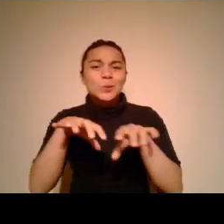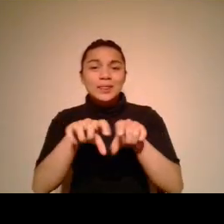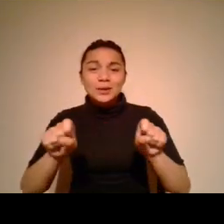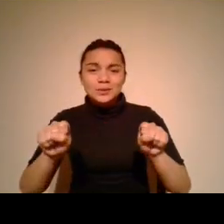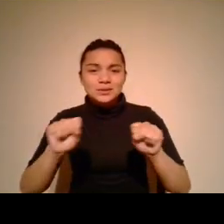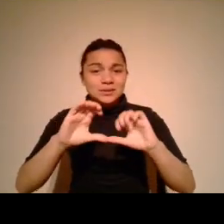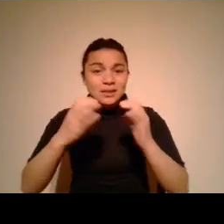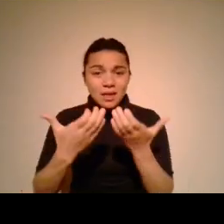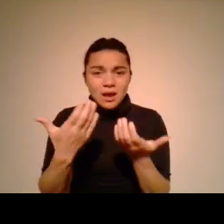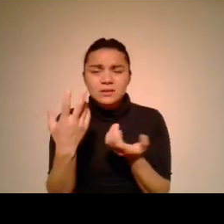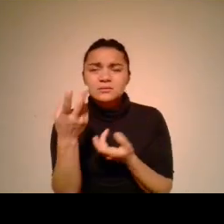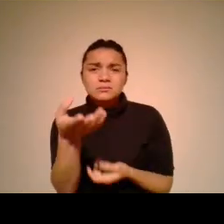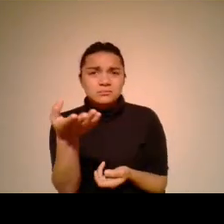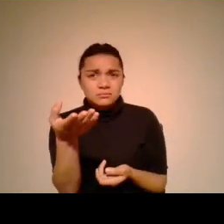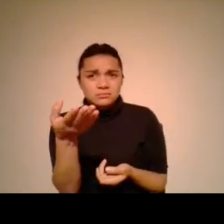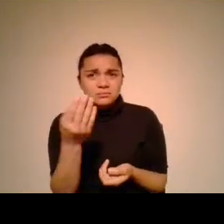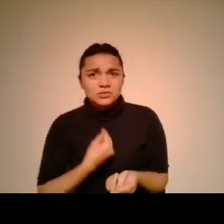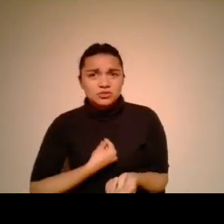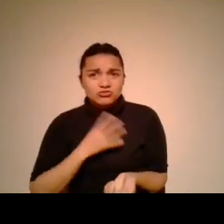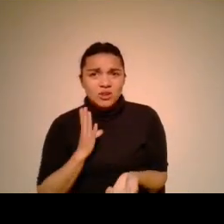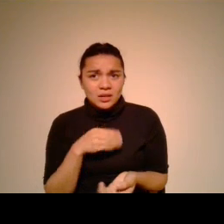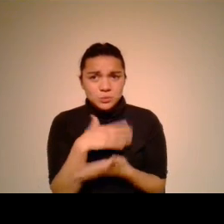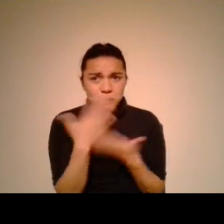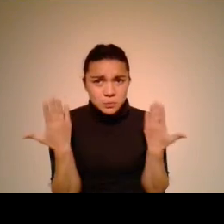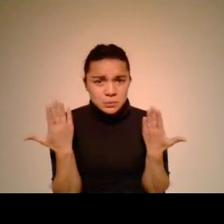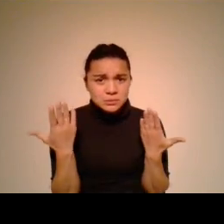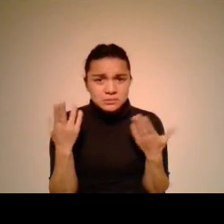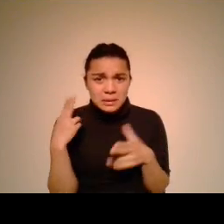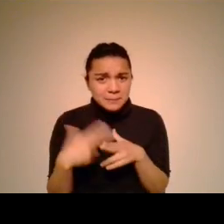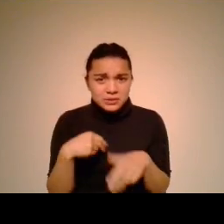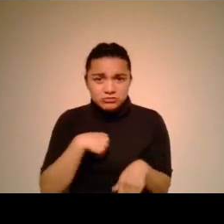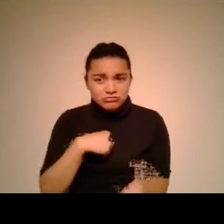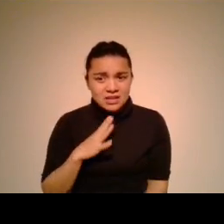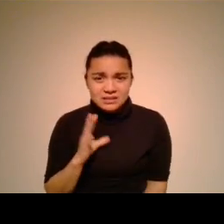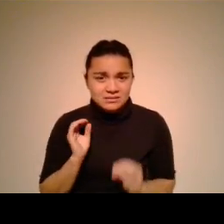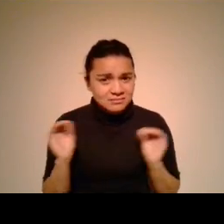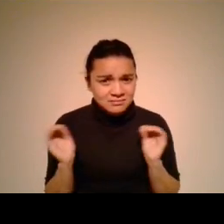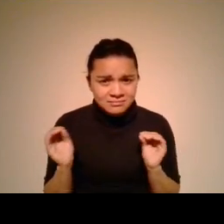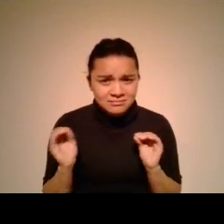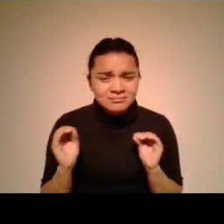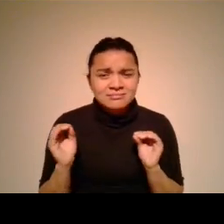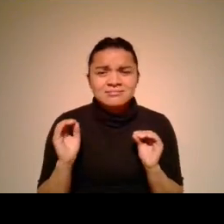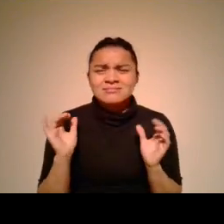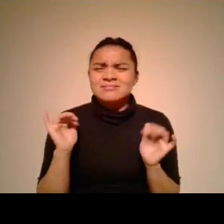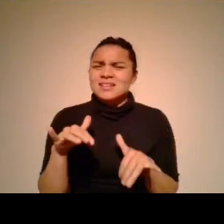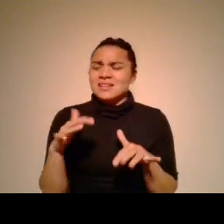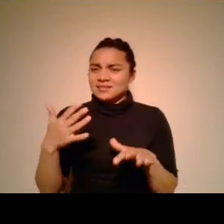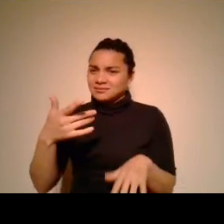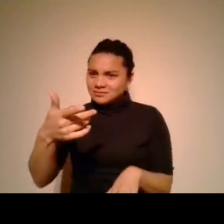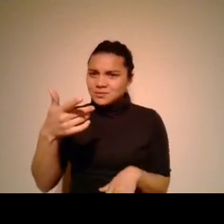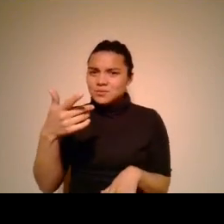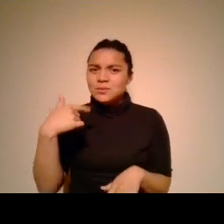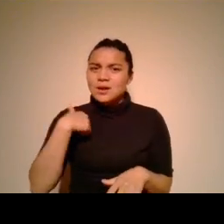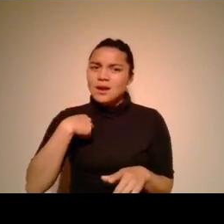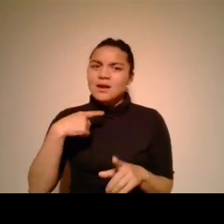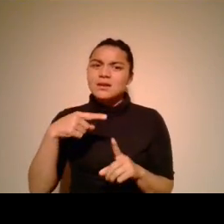sort of elephant in the room. So it's something that I really kept coming back to.